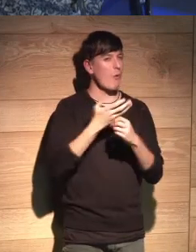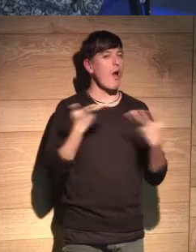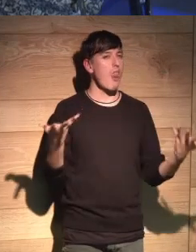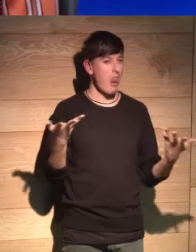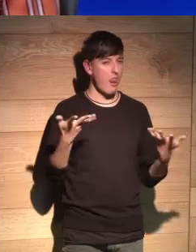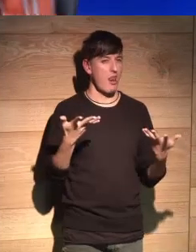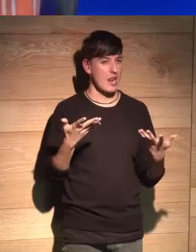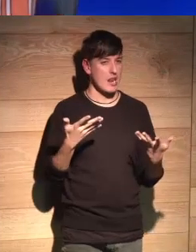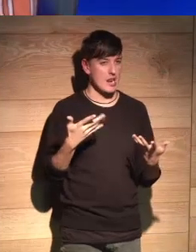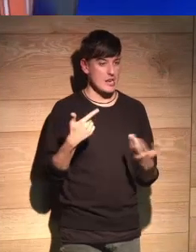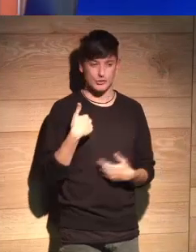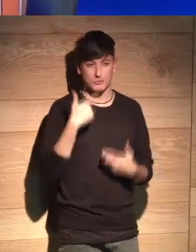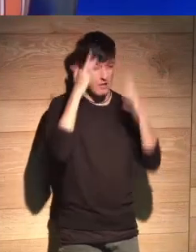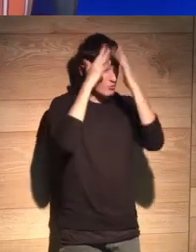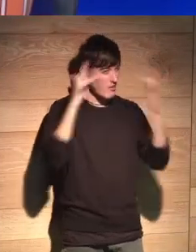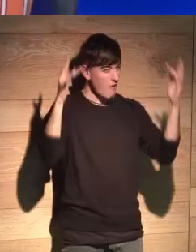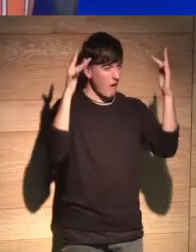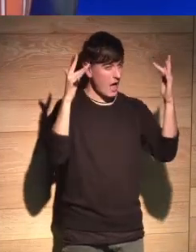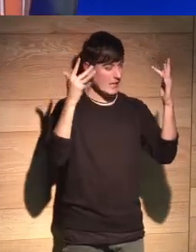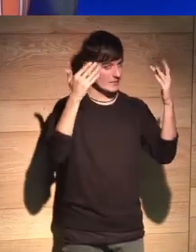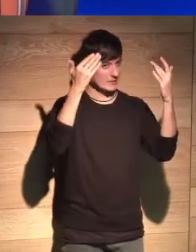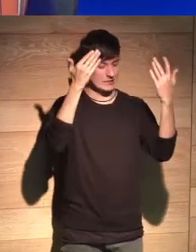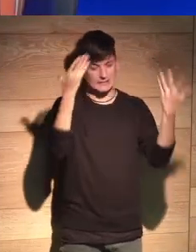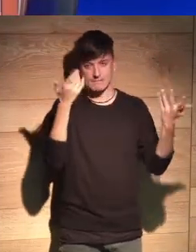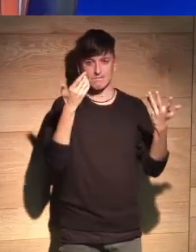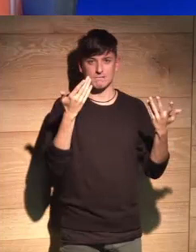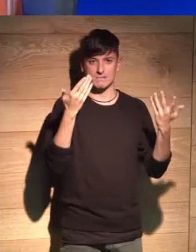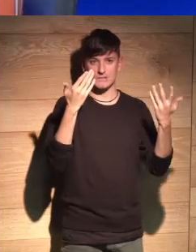you were grown up? I didn't have a dream.